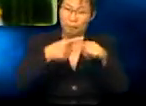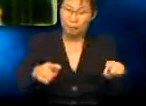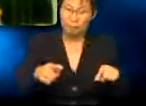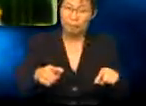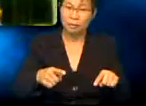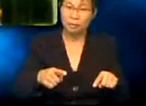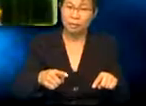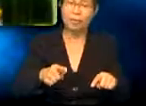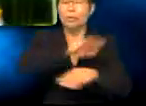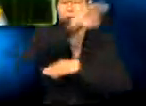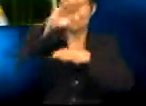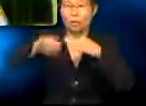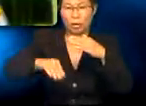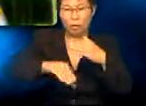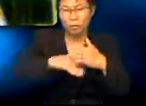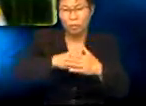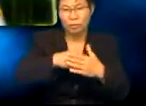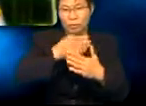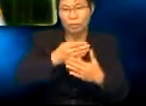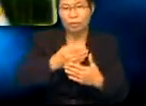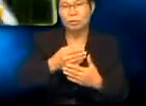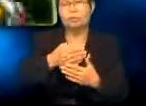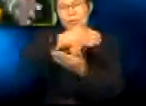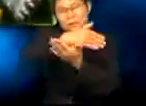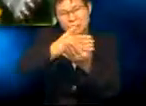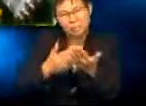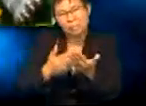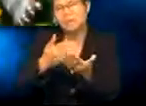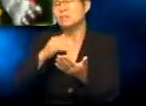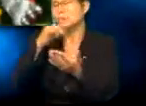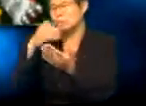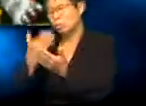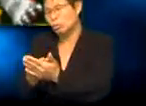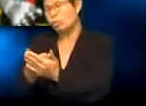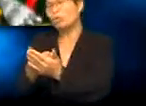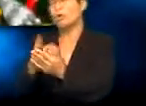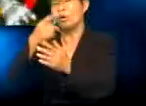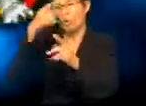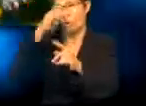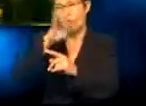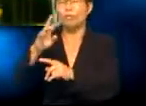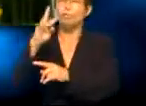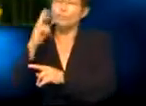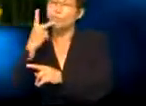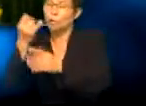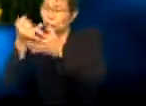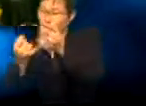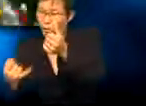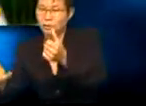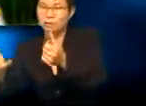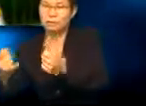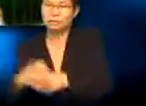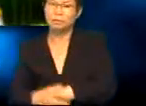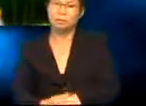However, as in everything in life, there are certain disadvantages of vegetative reproduction.